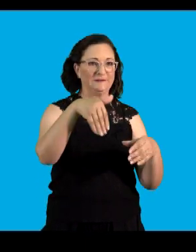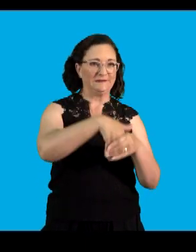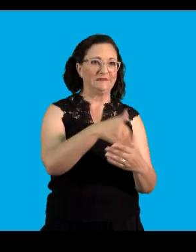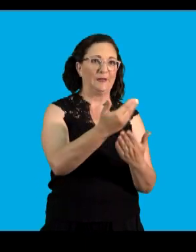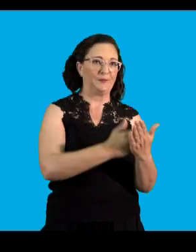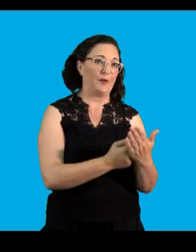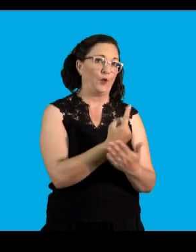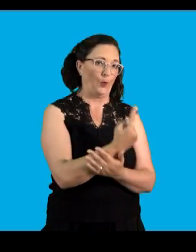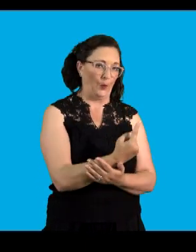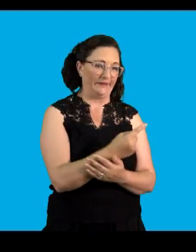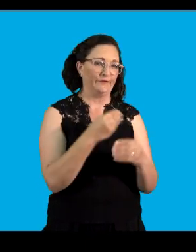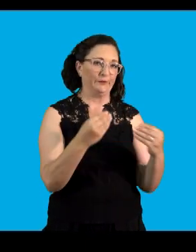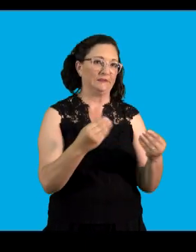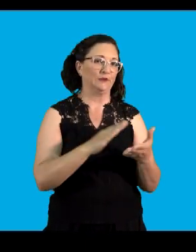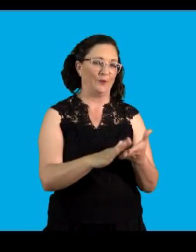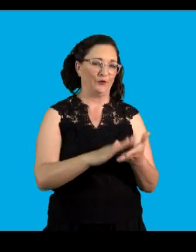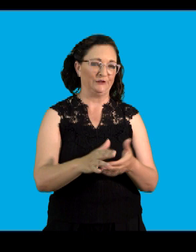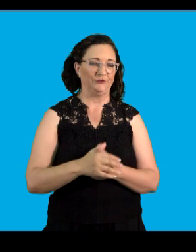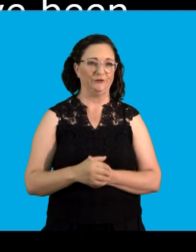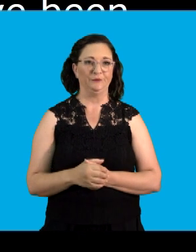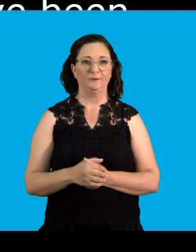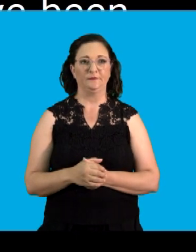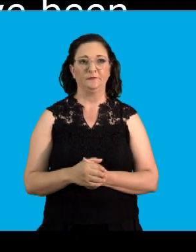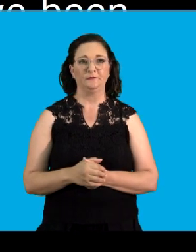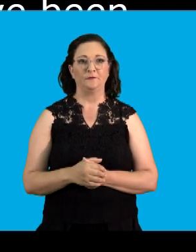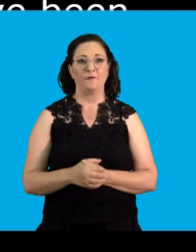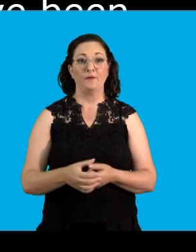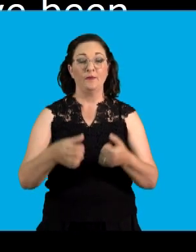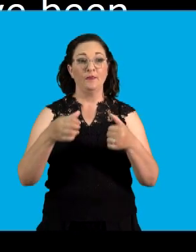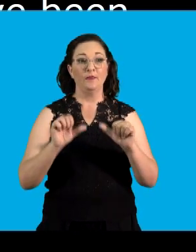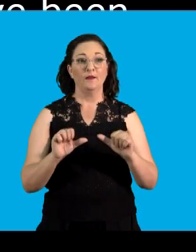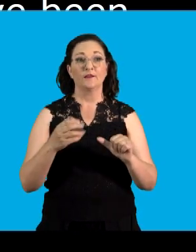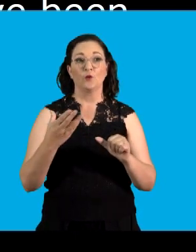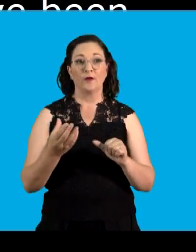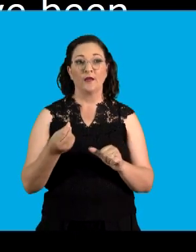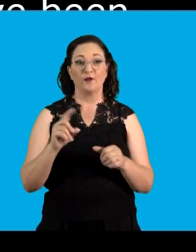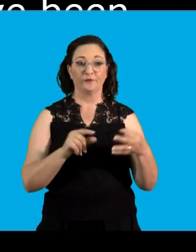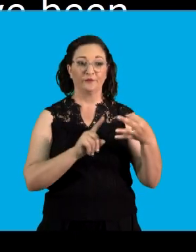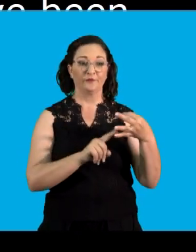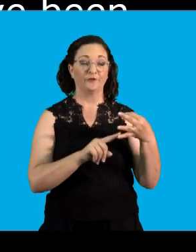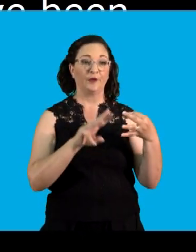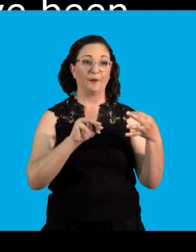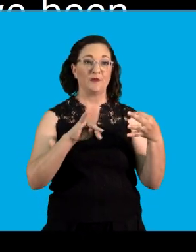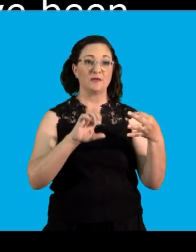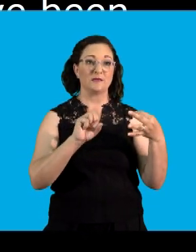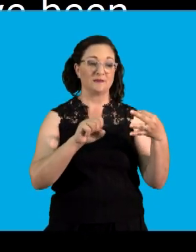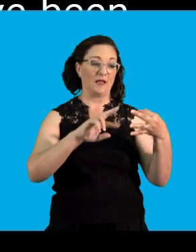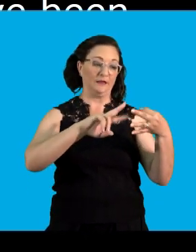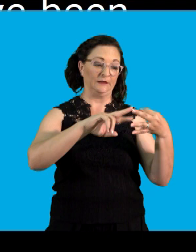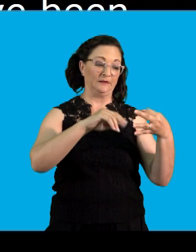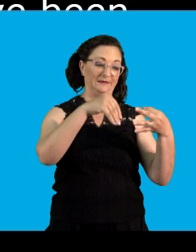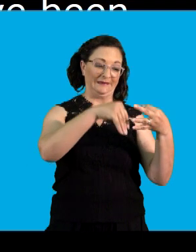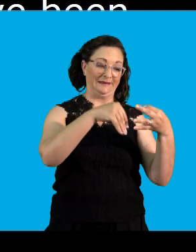under business operations. So, and then we've got miscellaneous. Don't forget, miscellaneous consists of the 2